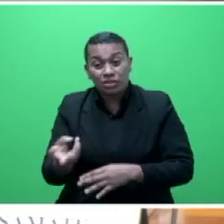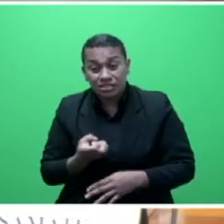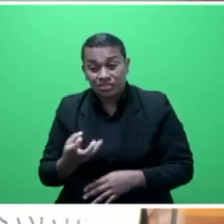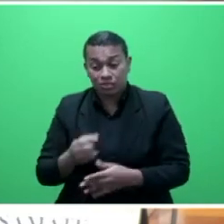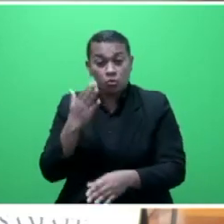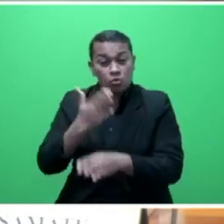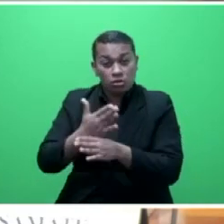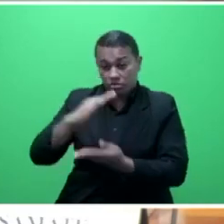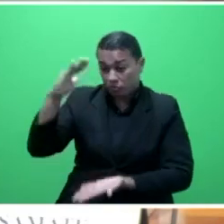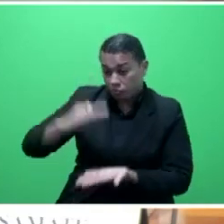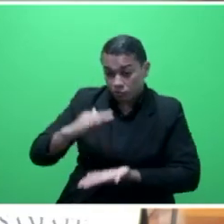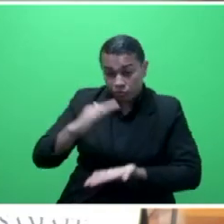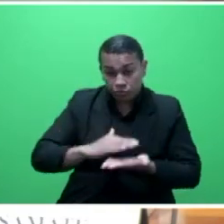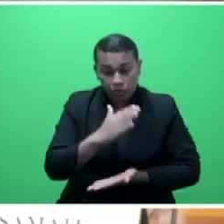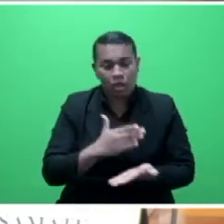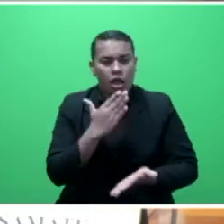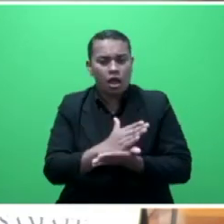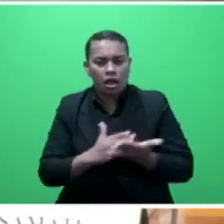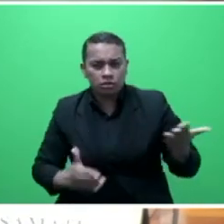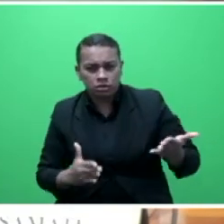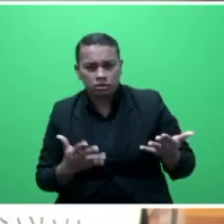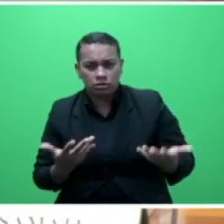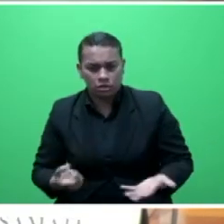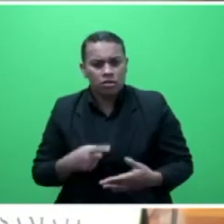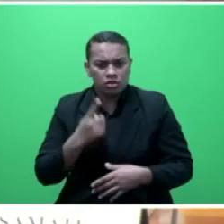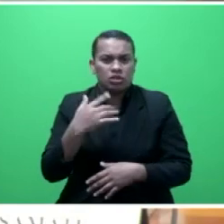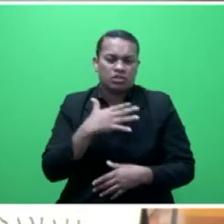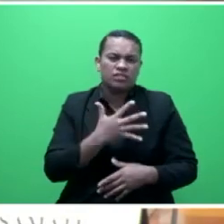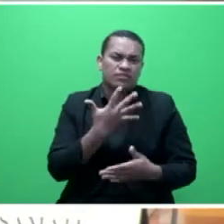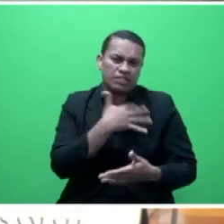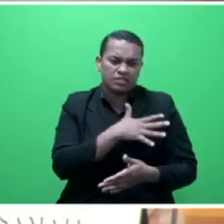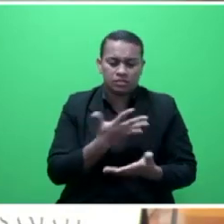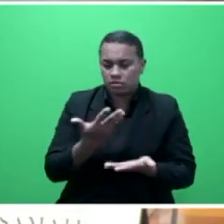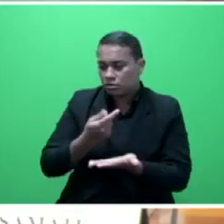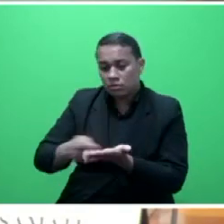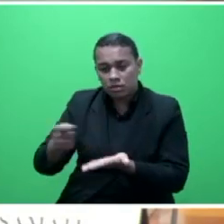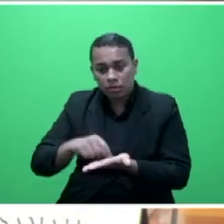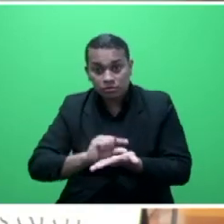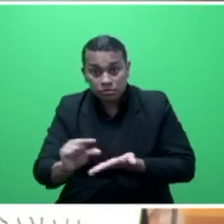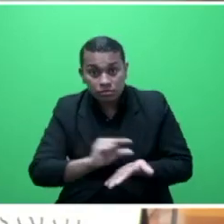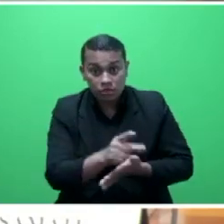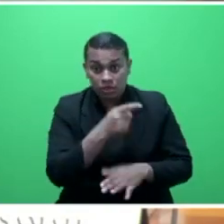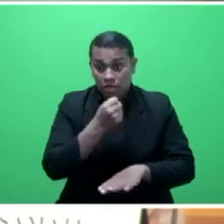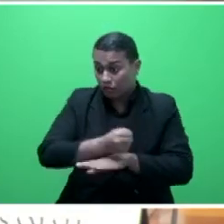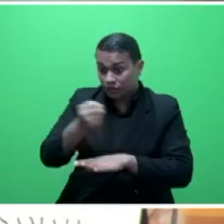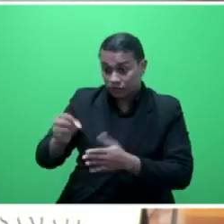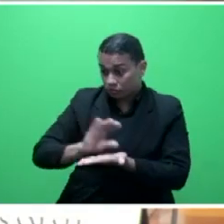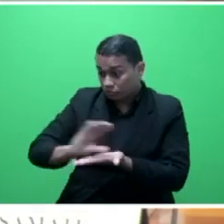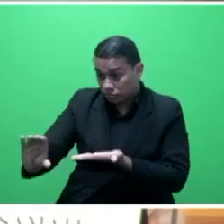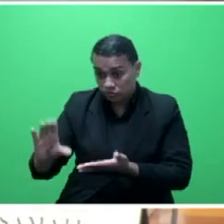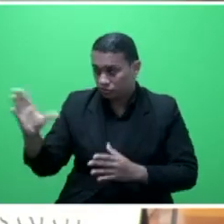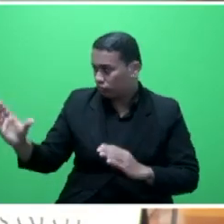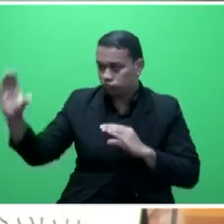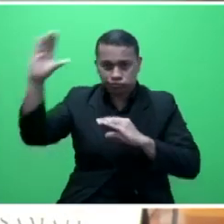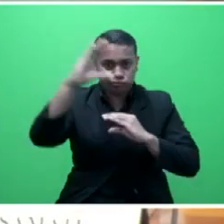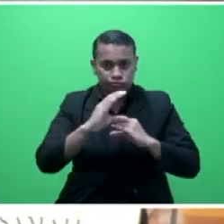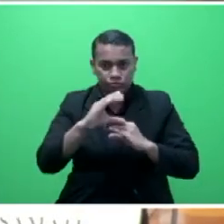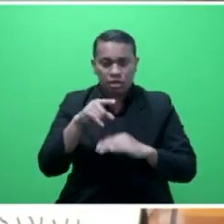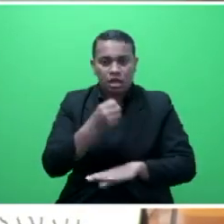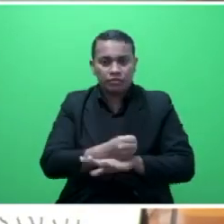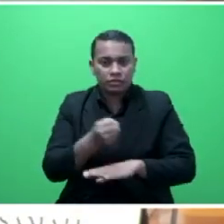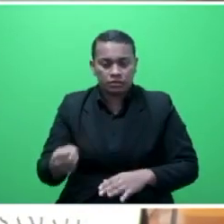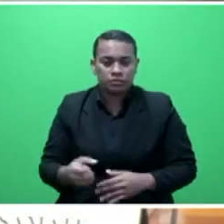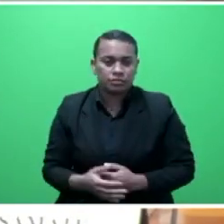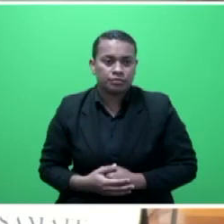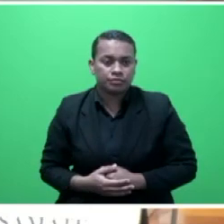one-off $500 payment, with government again stepping in to top up those with insufficient funds. Following our